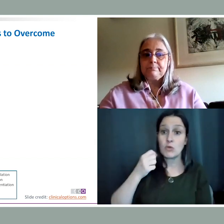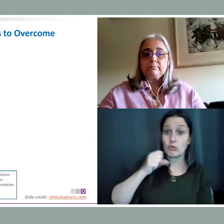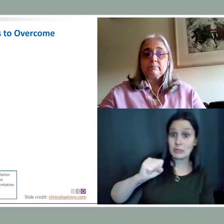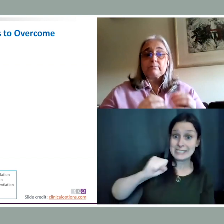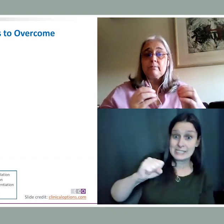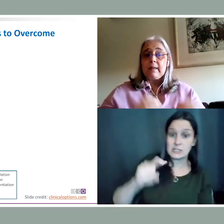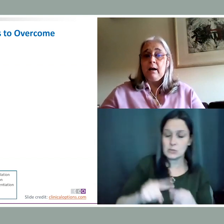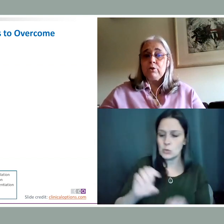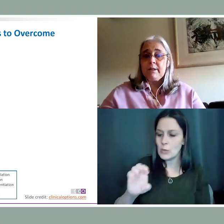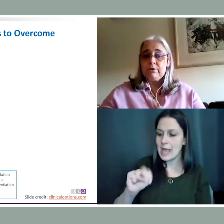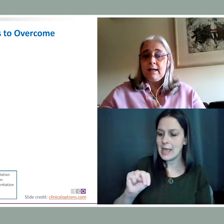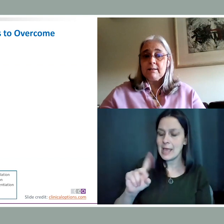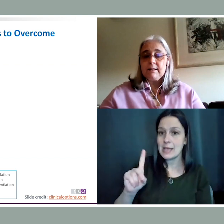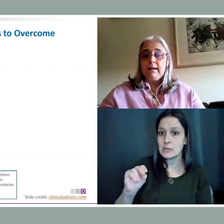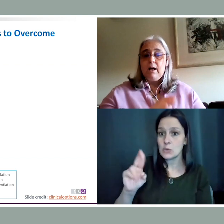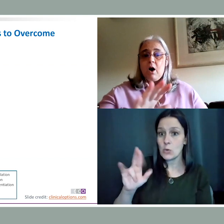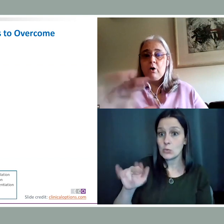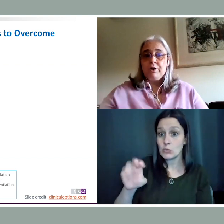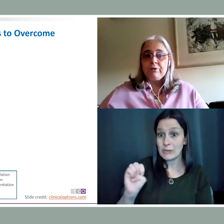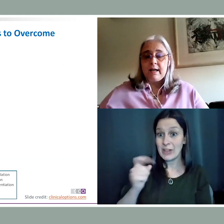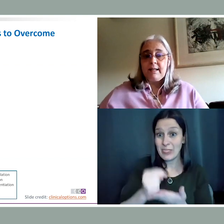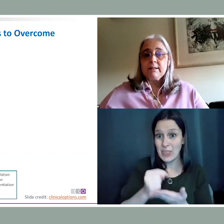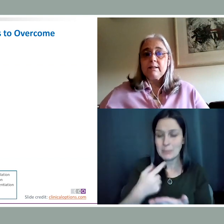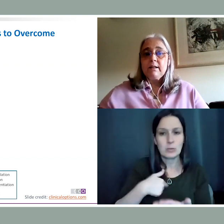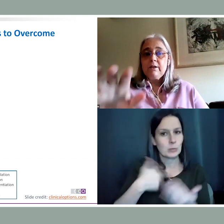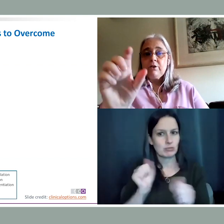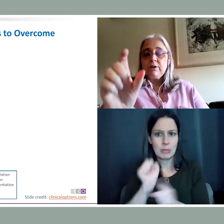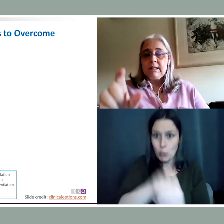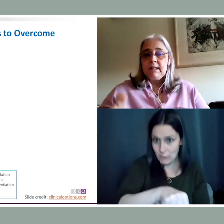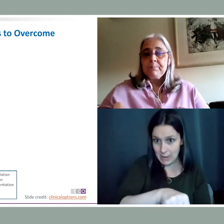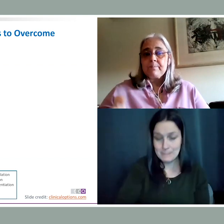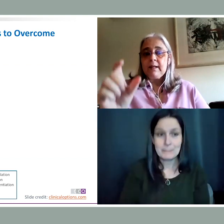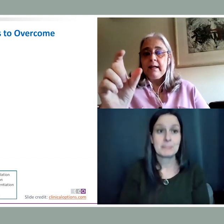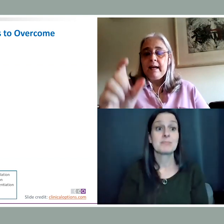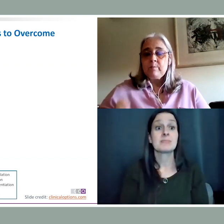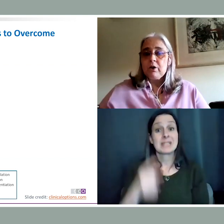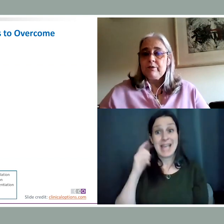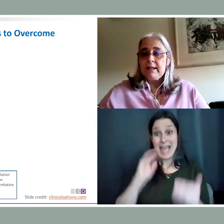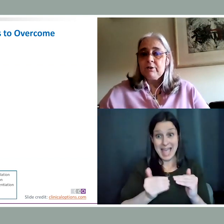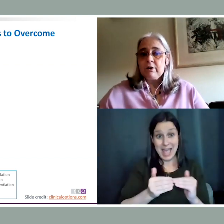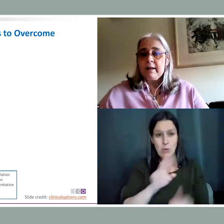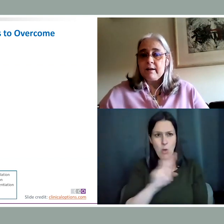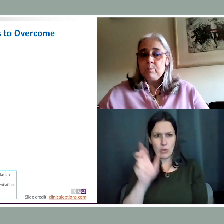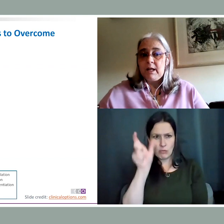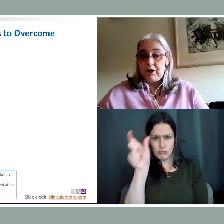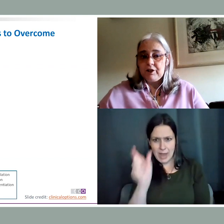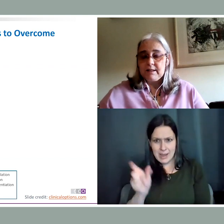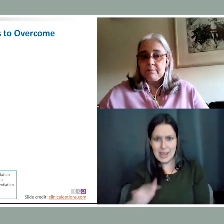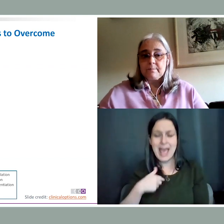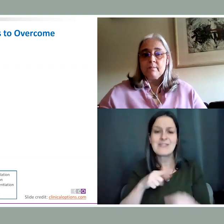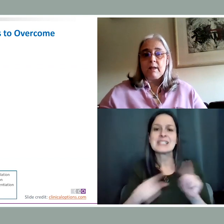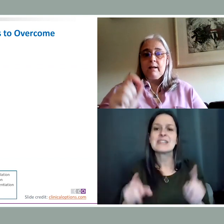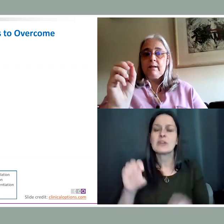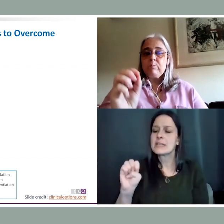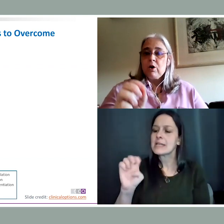therapy. How do we do that? On your right, you see the names of the endocrine therapy